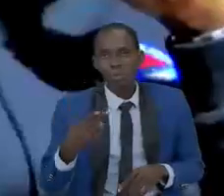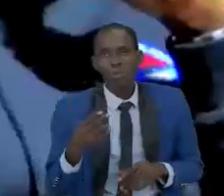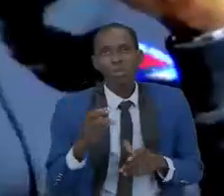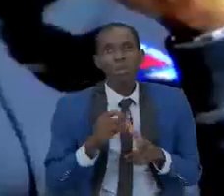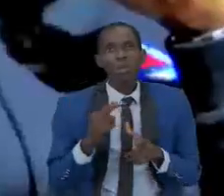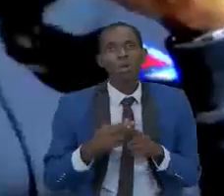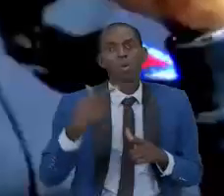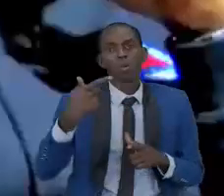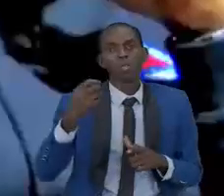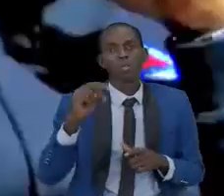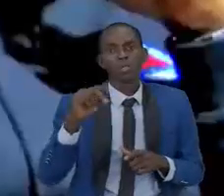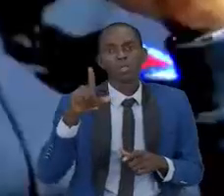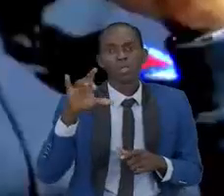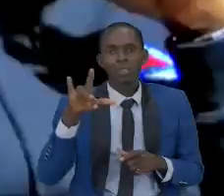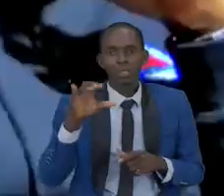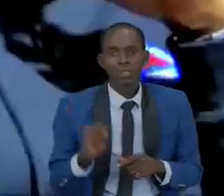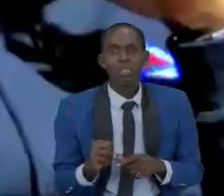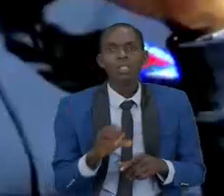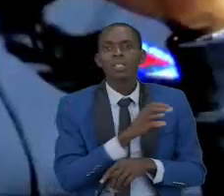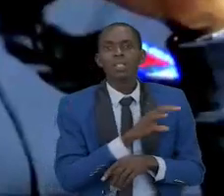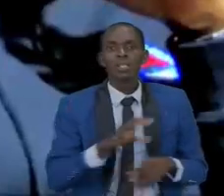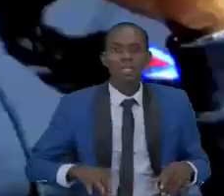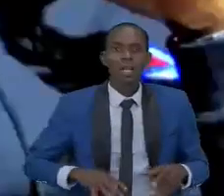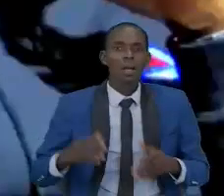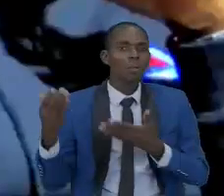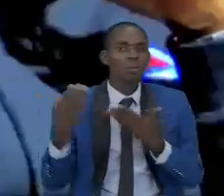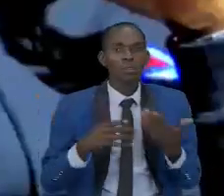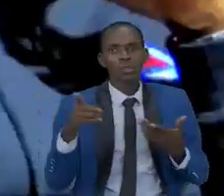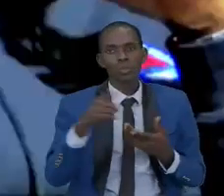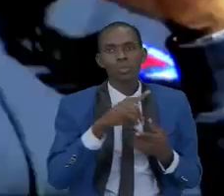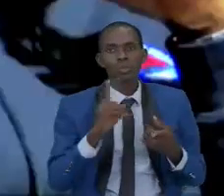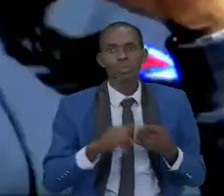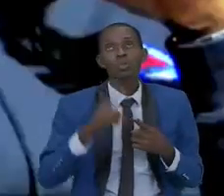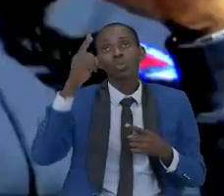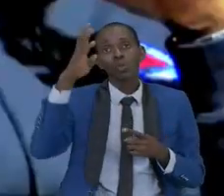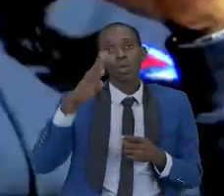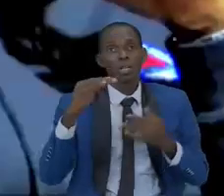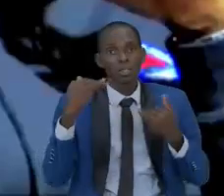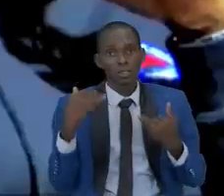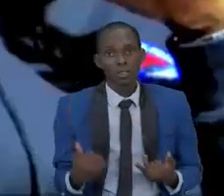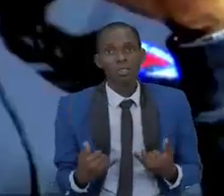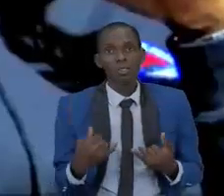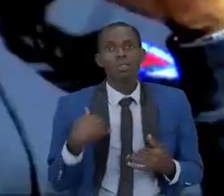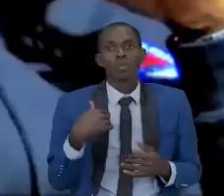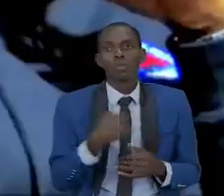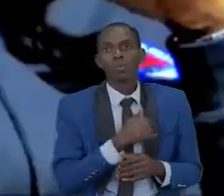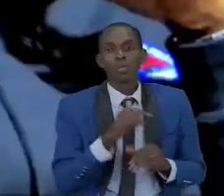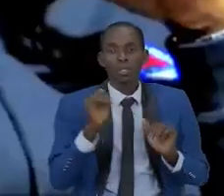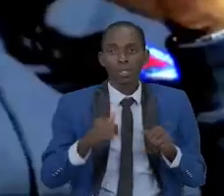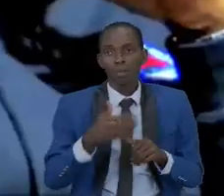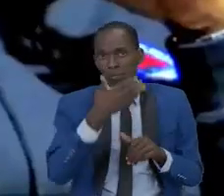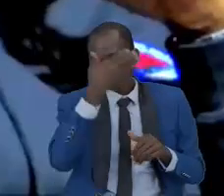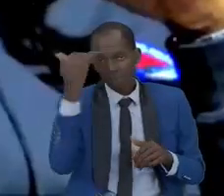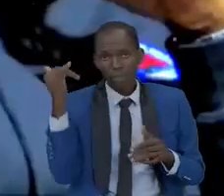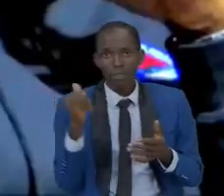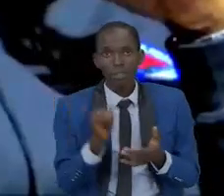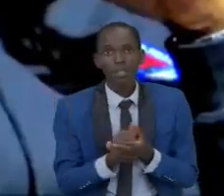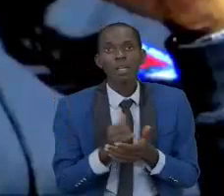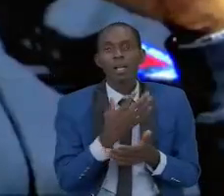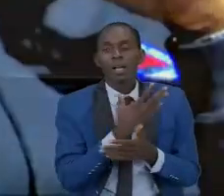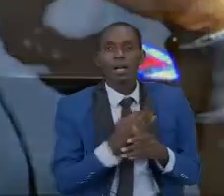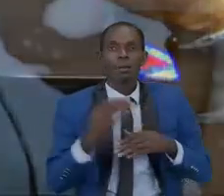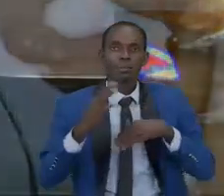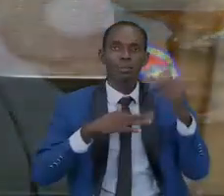where he consult you to God Christ brings you to God but now you will forget that and will build